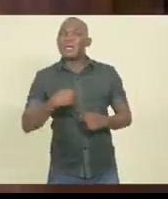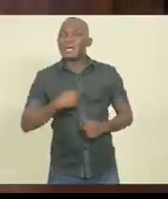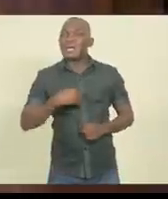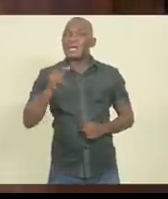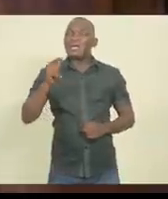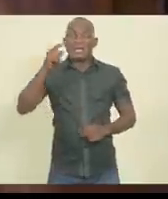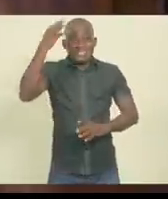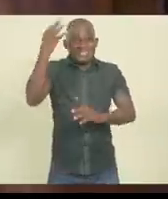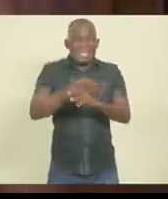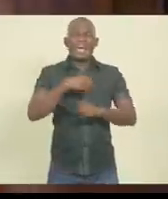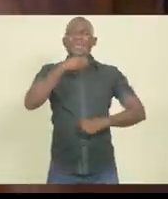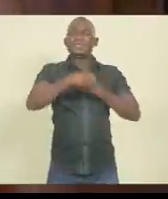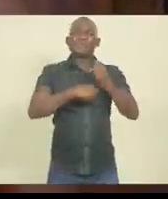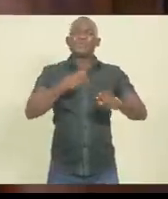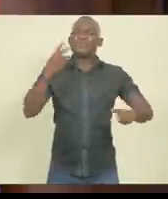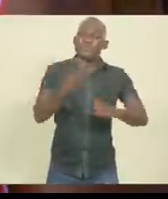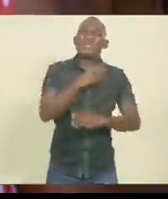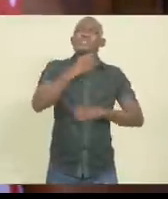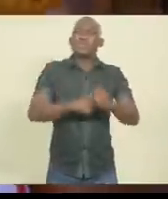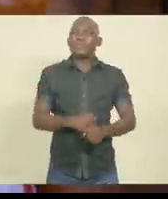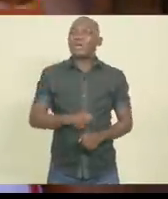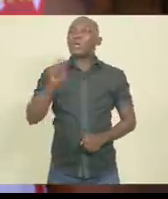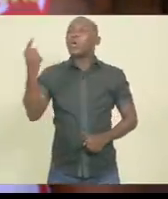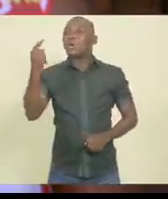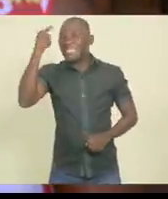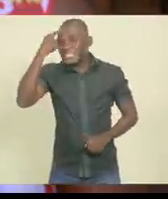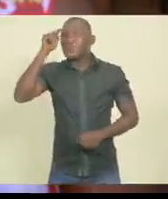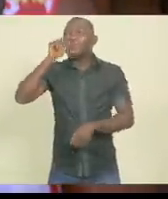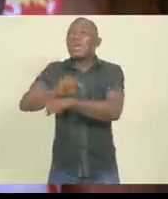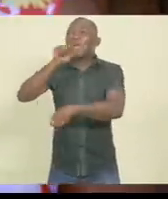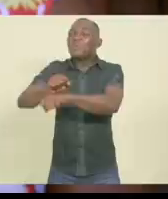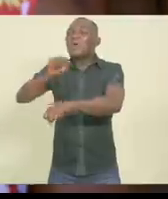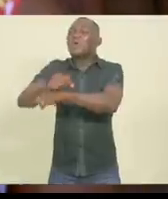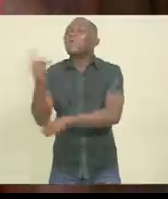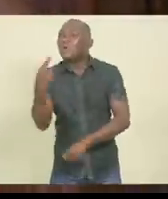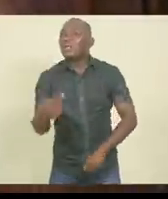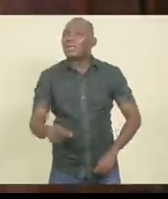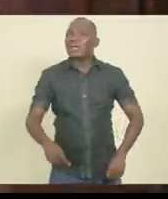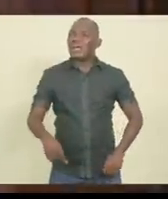going through maybe the worst time of his life, and all you can think about is work?